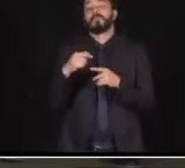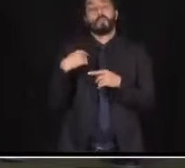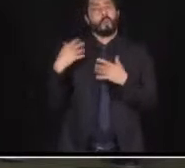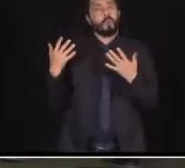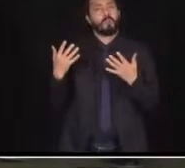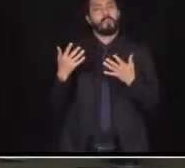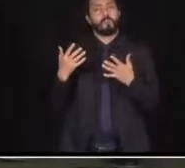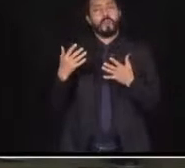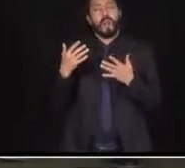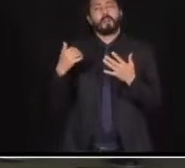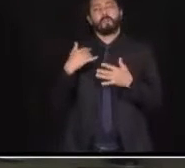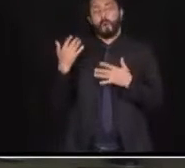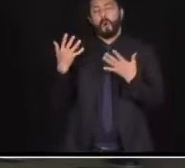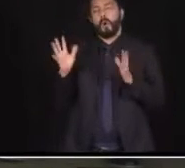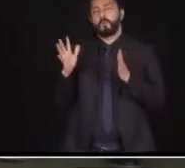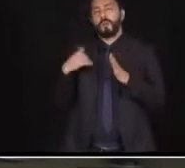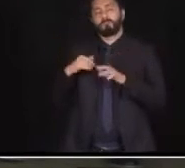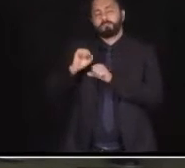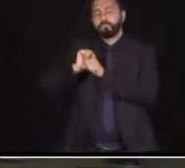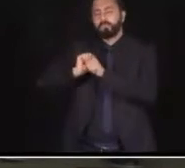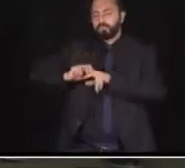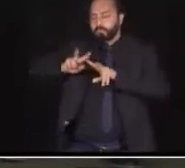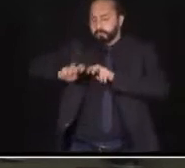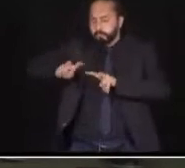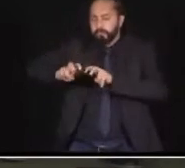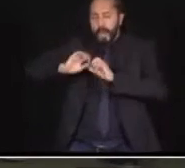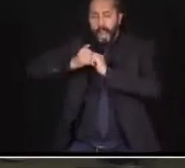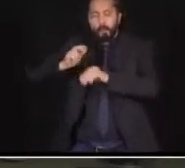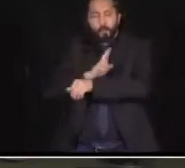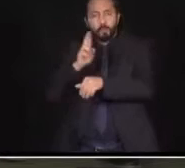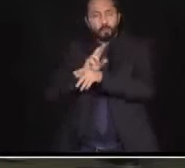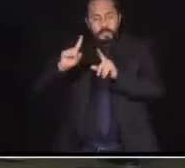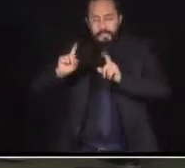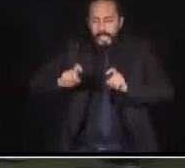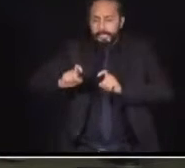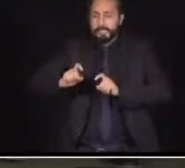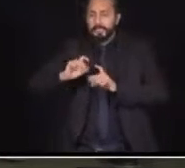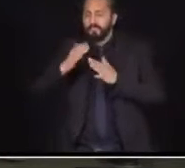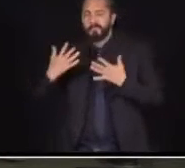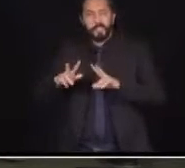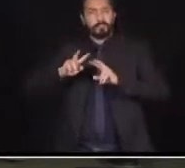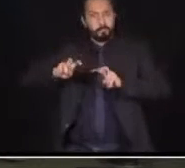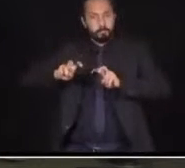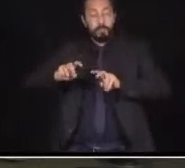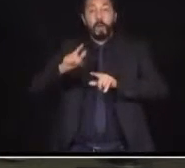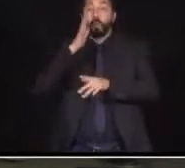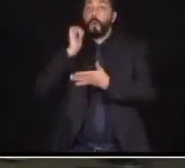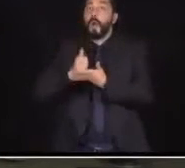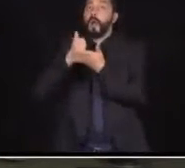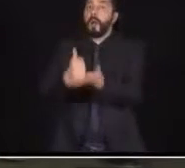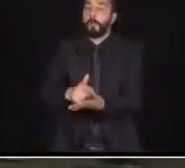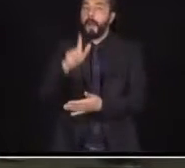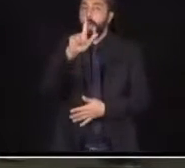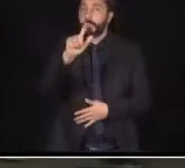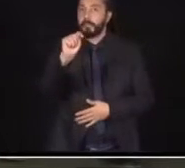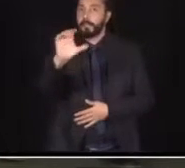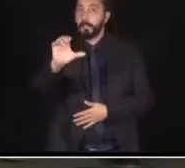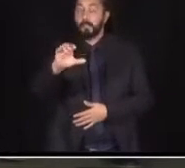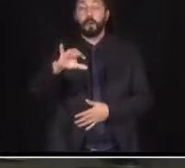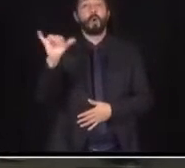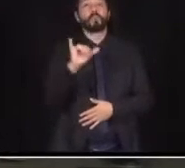analyzing the best way to use these tests. Certainly, it appears that they would be very helpful for long-term care homes. Also, in some parts of